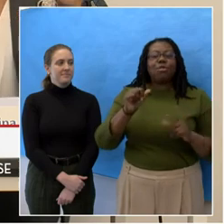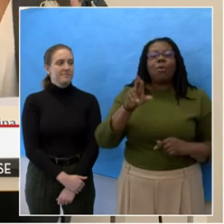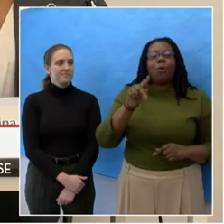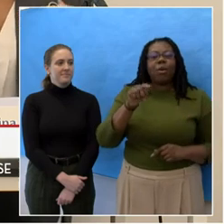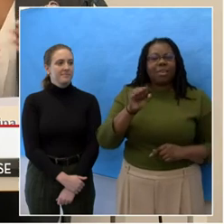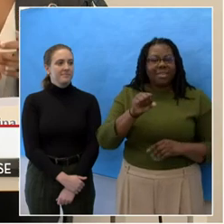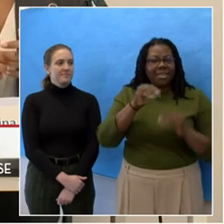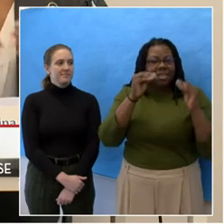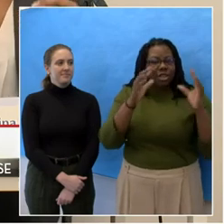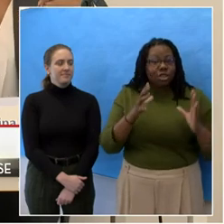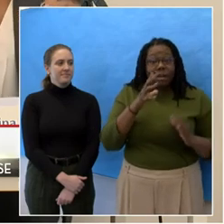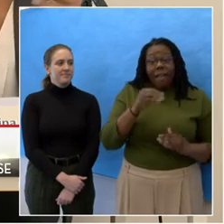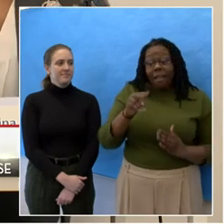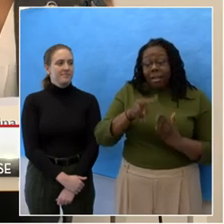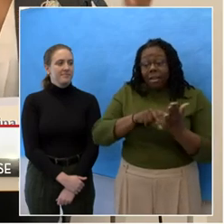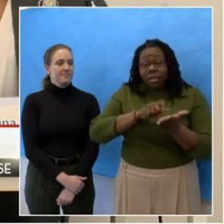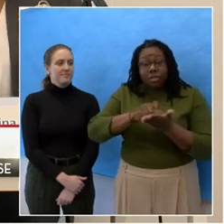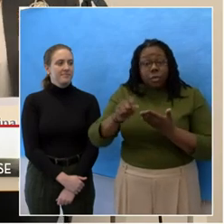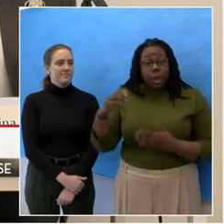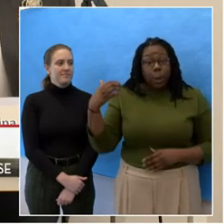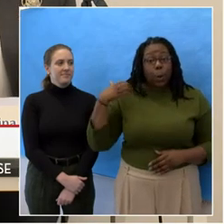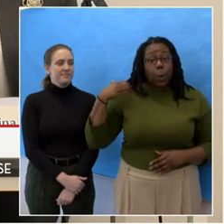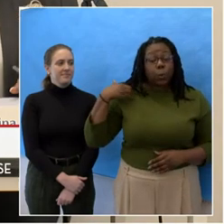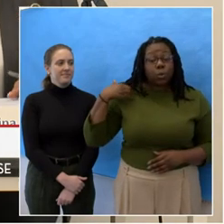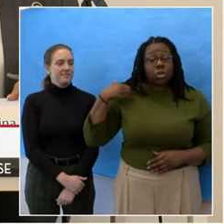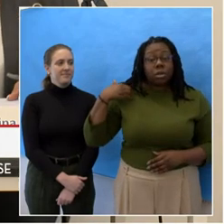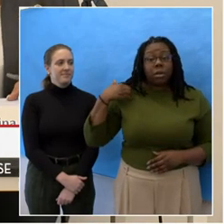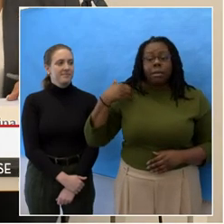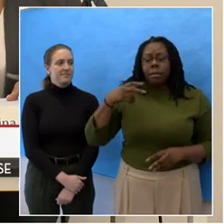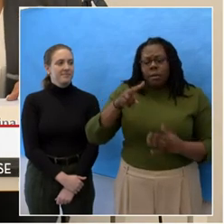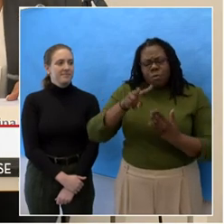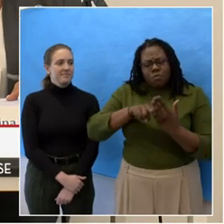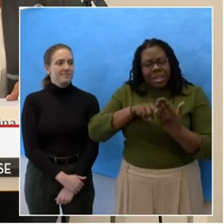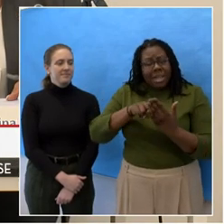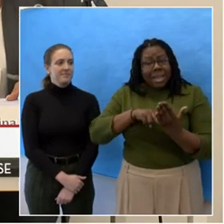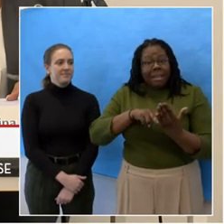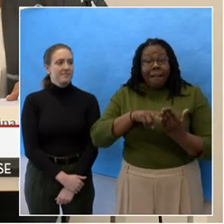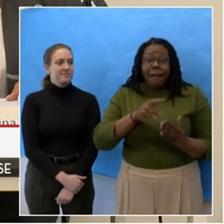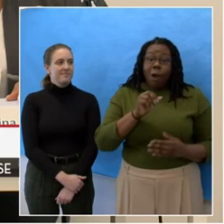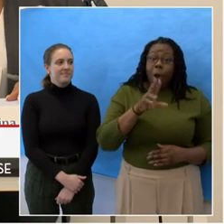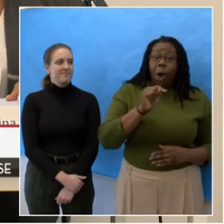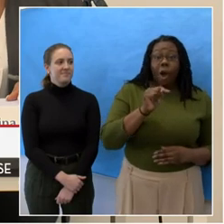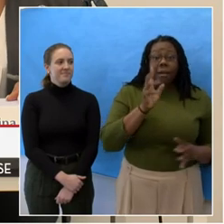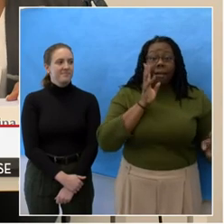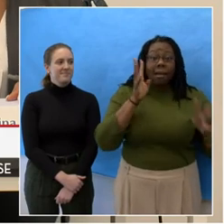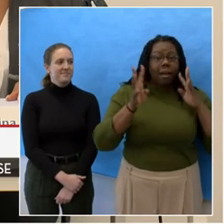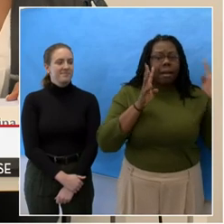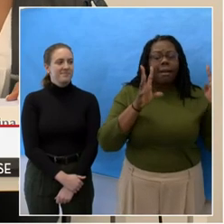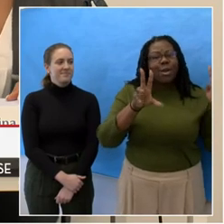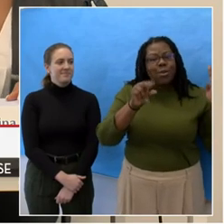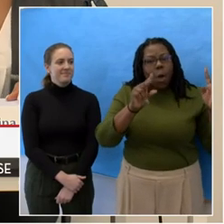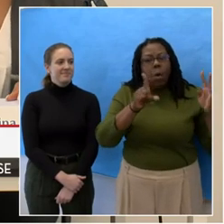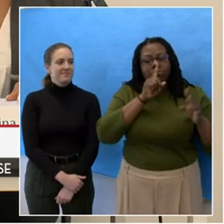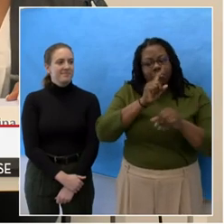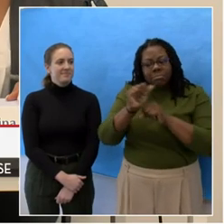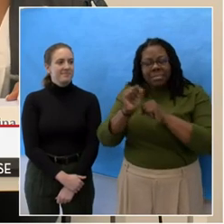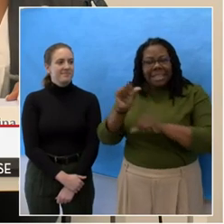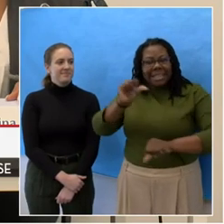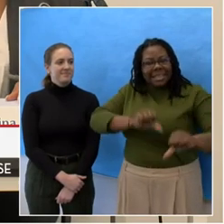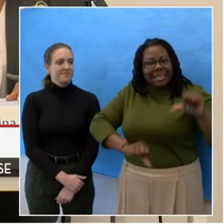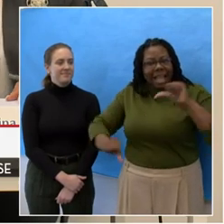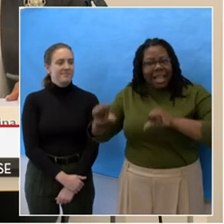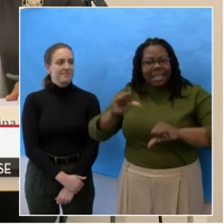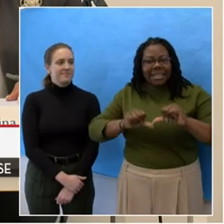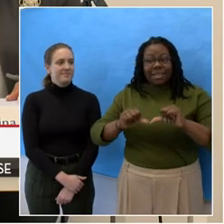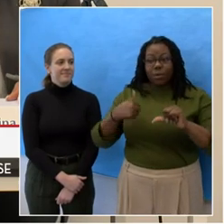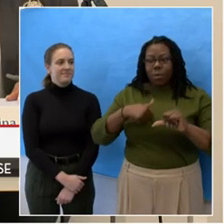is no art to reading. It truly is a science. And we are excited today to really talk about the importance of literacy,